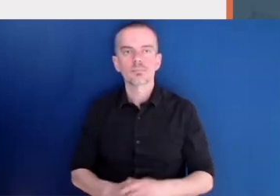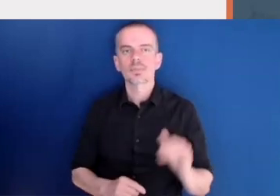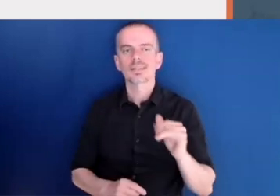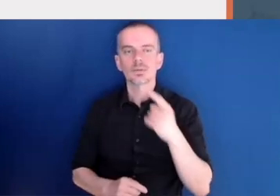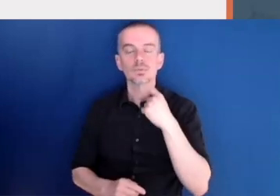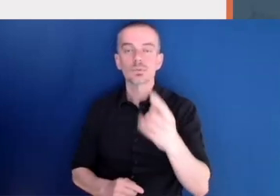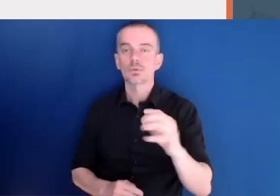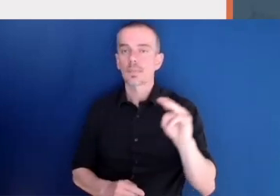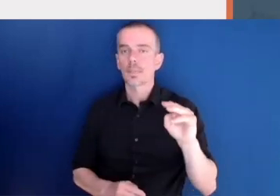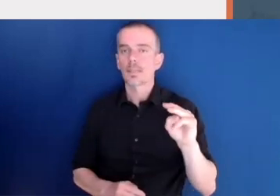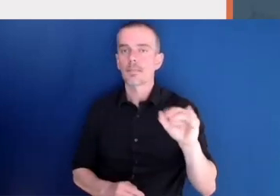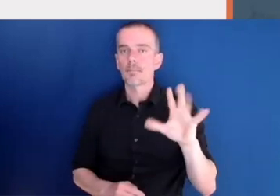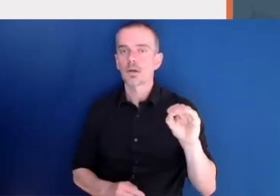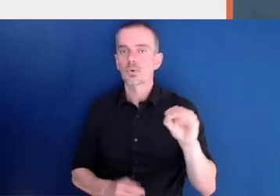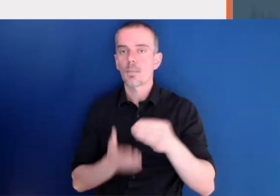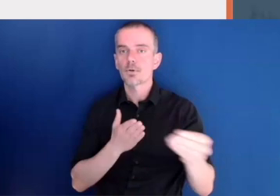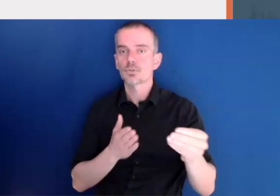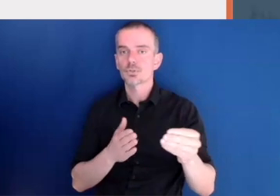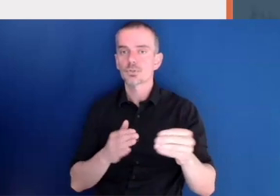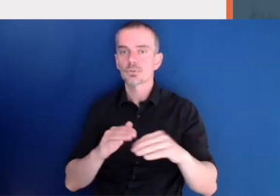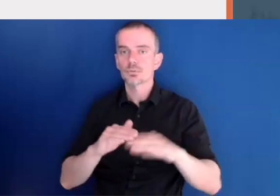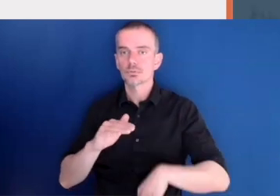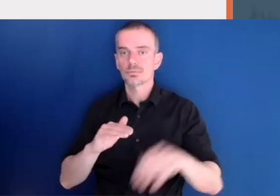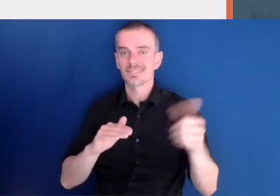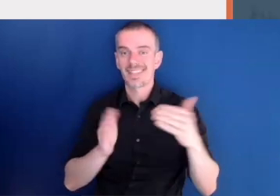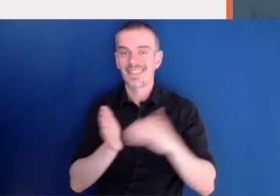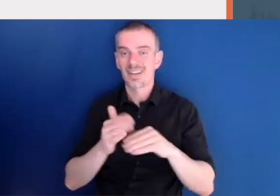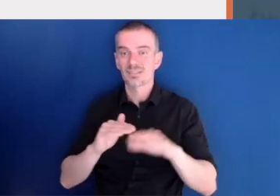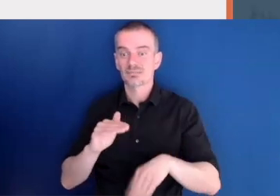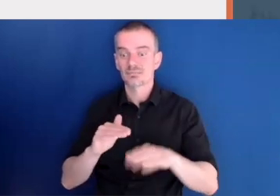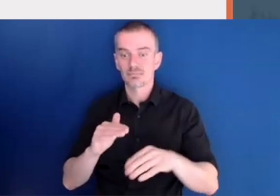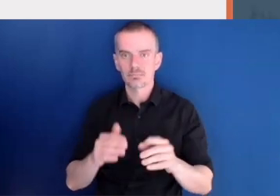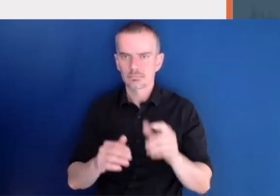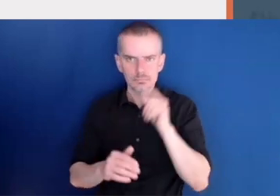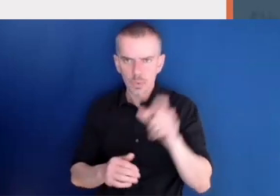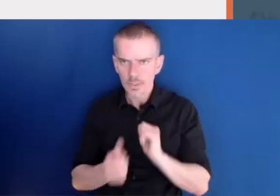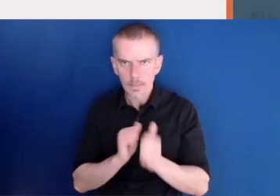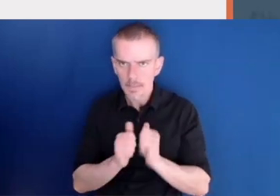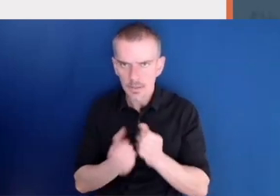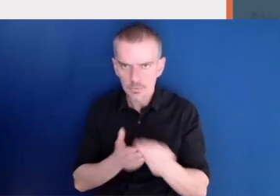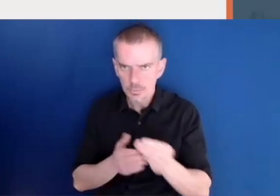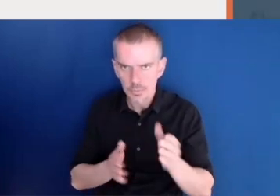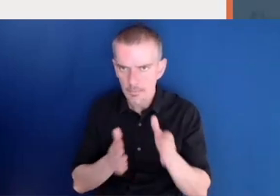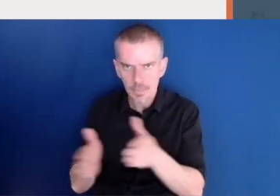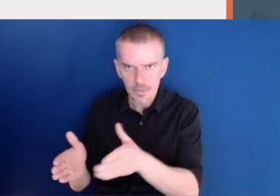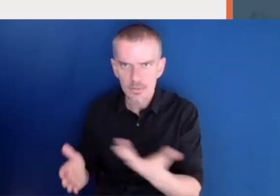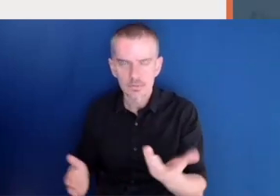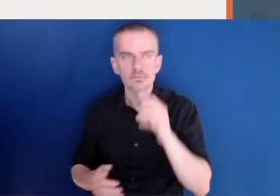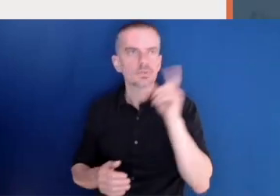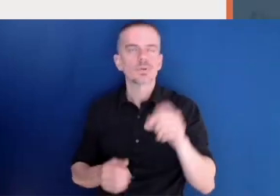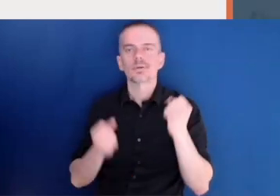purchase threshold of $10,000, right? We don't need any competitive procurement methods, right? We don't need